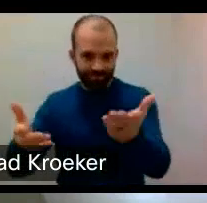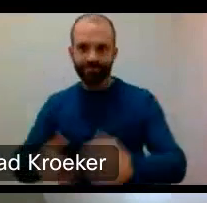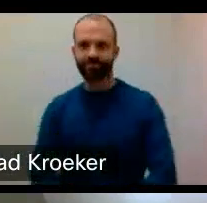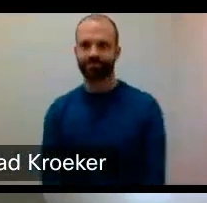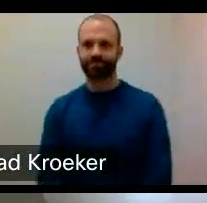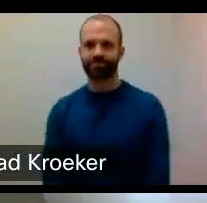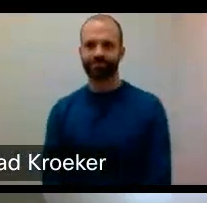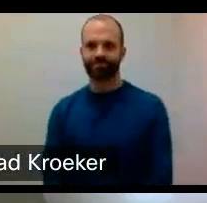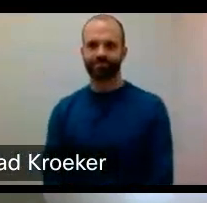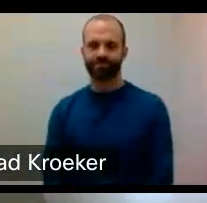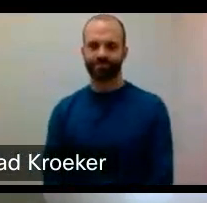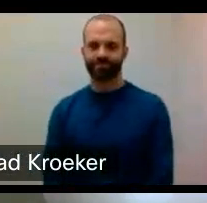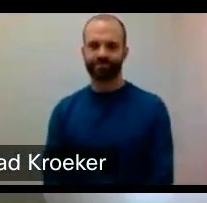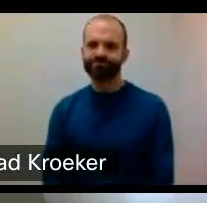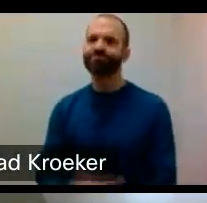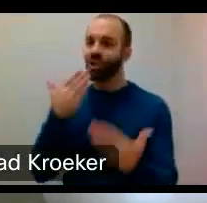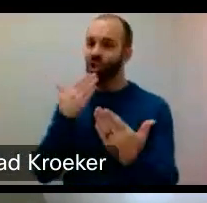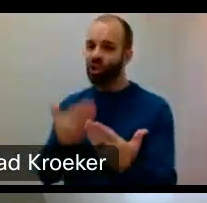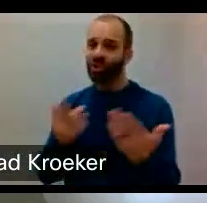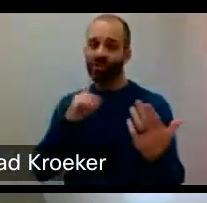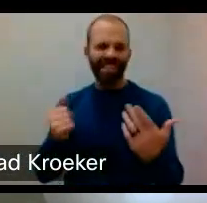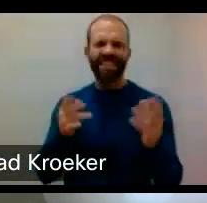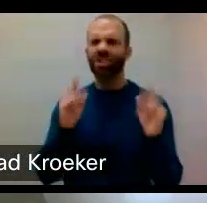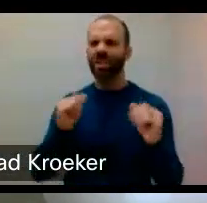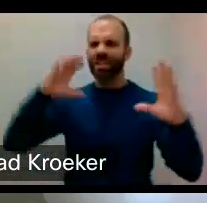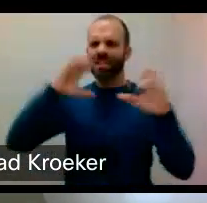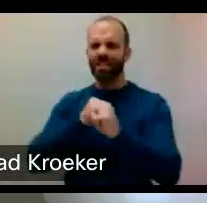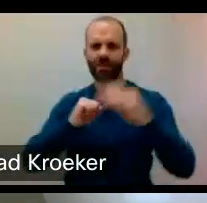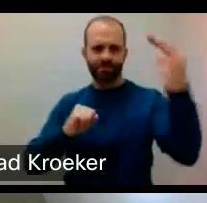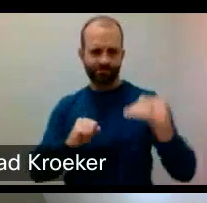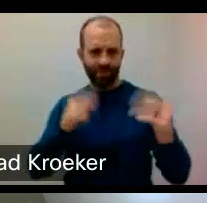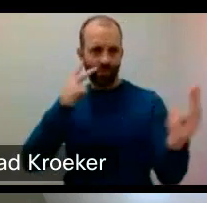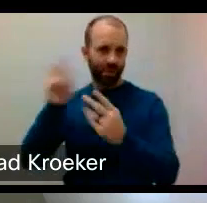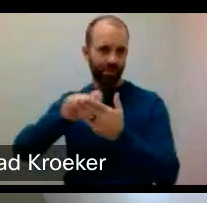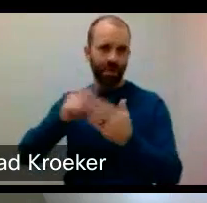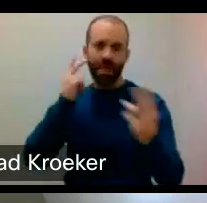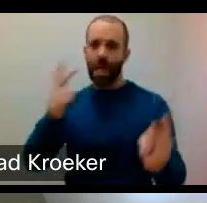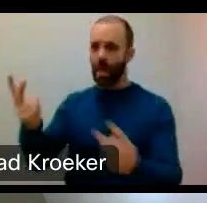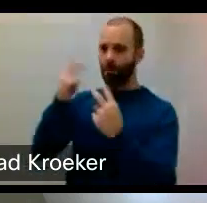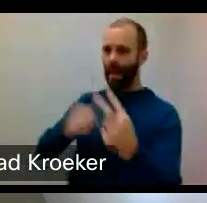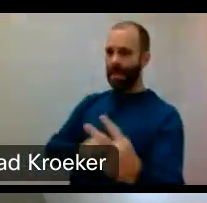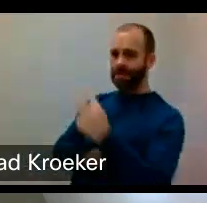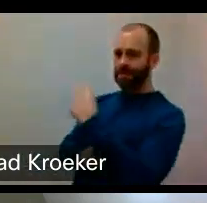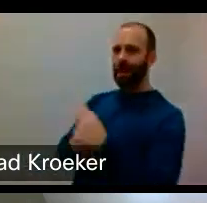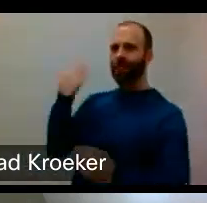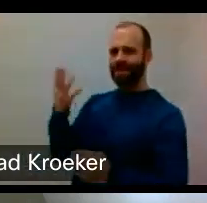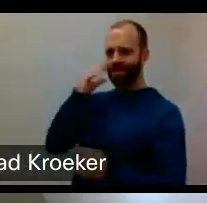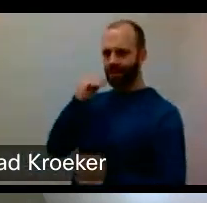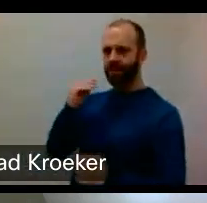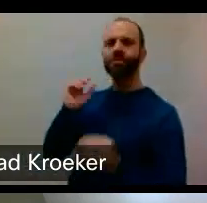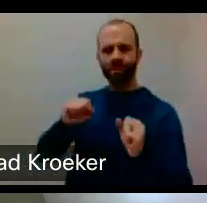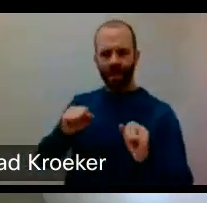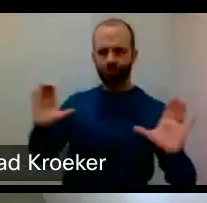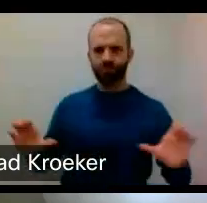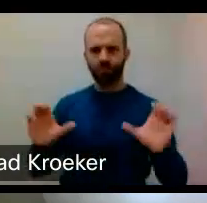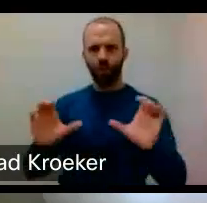Good. All right, so just quickly summarize, reflective writing looks back at past experiences so you can